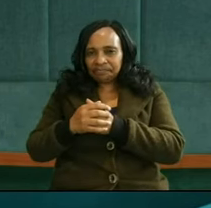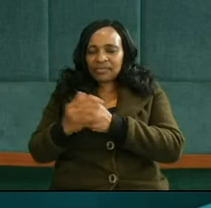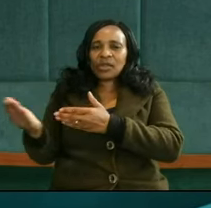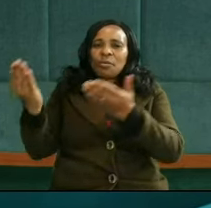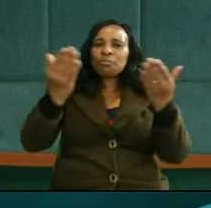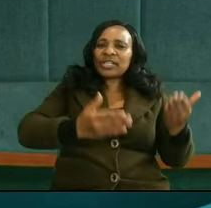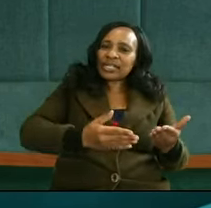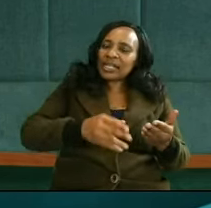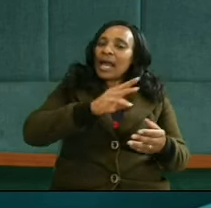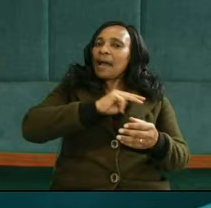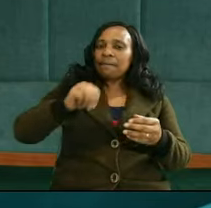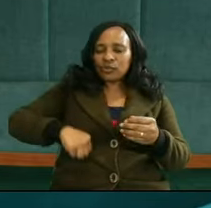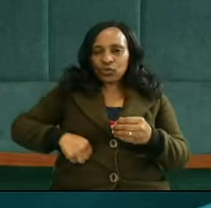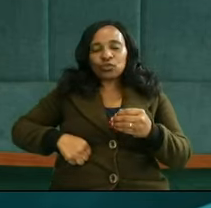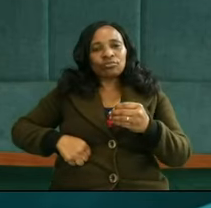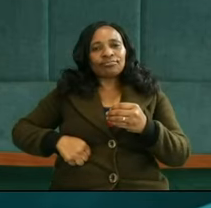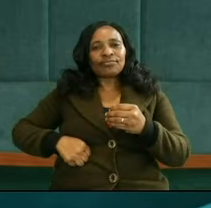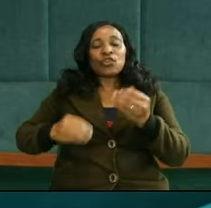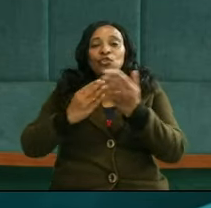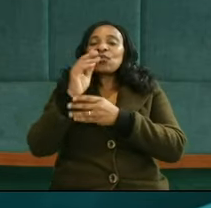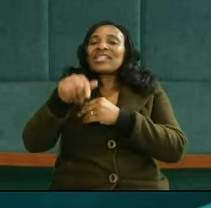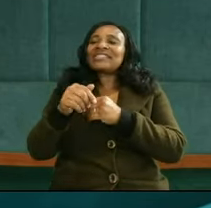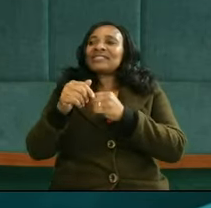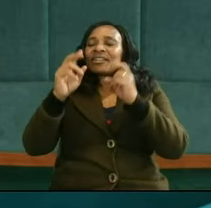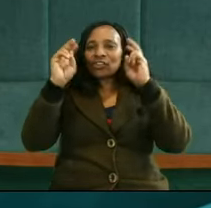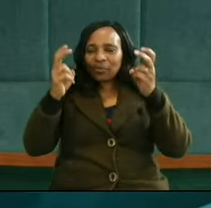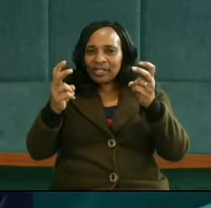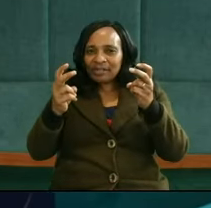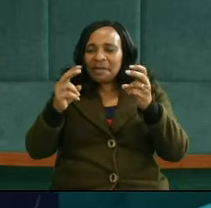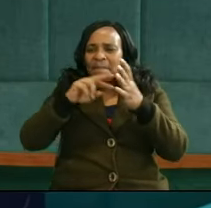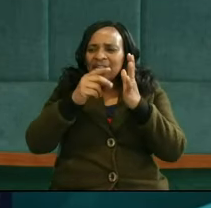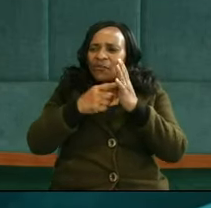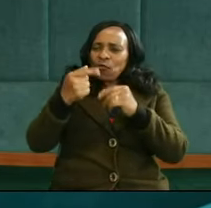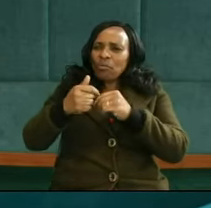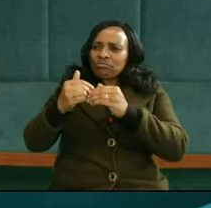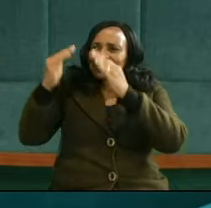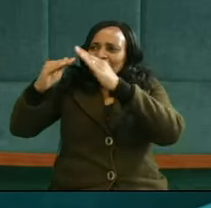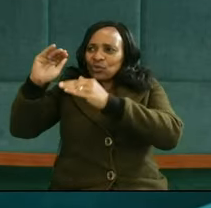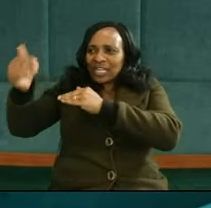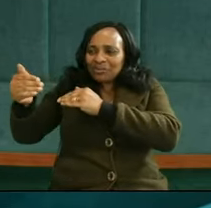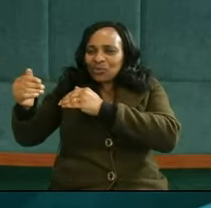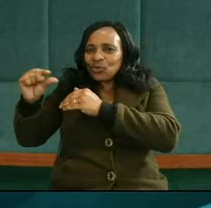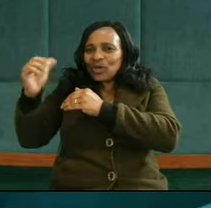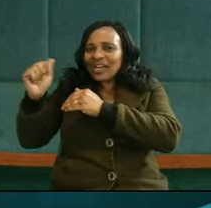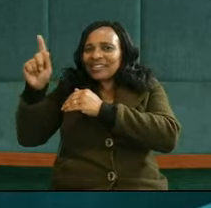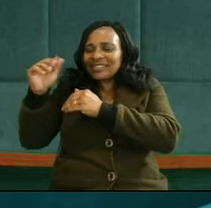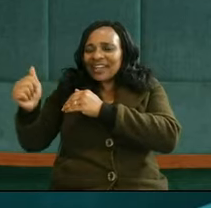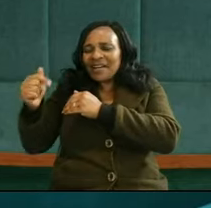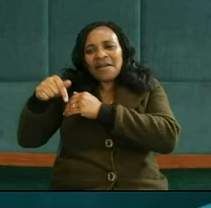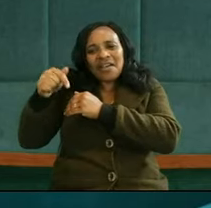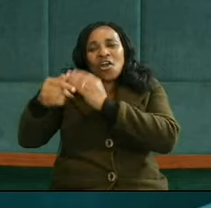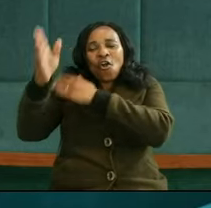my real reason for choosing this topic of from Jerusalem to Gaza was because I am aware